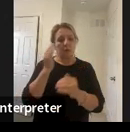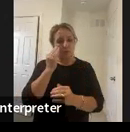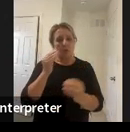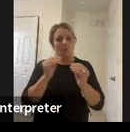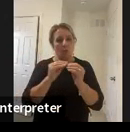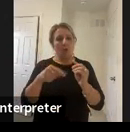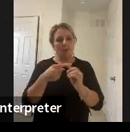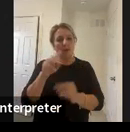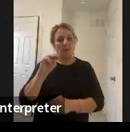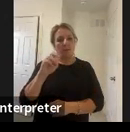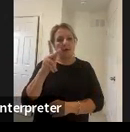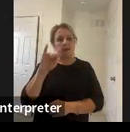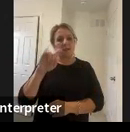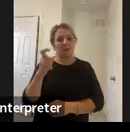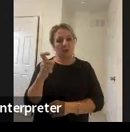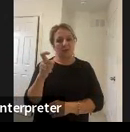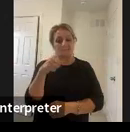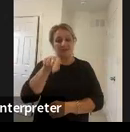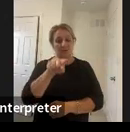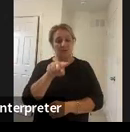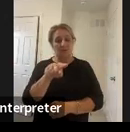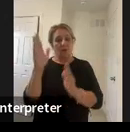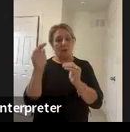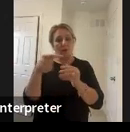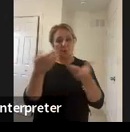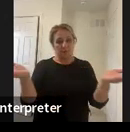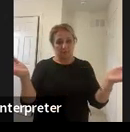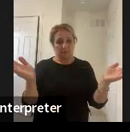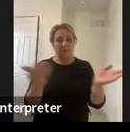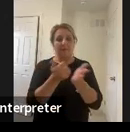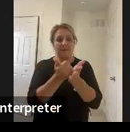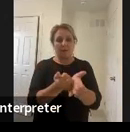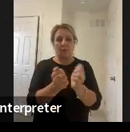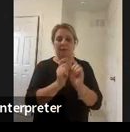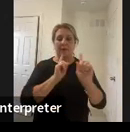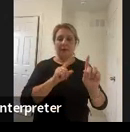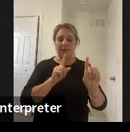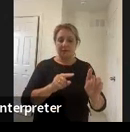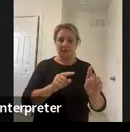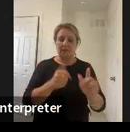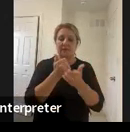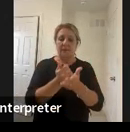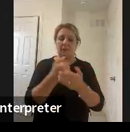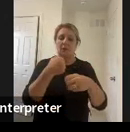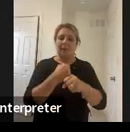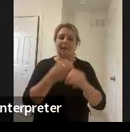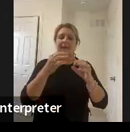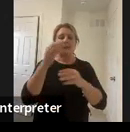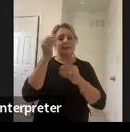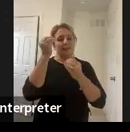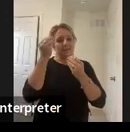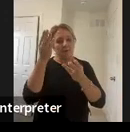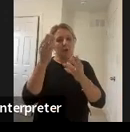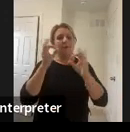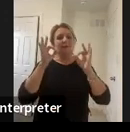monkeypox. For our viewers, we hope this provided the answers and resources that you need to make informed decisions. But if you have any